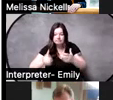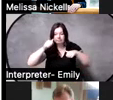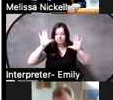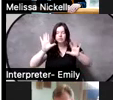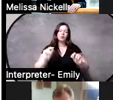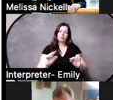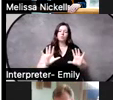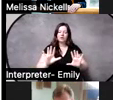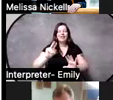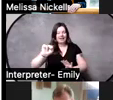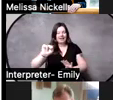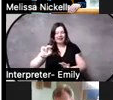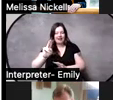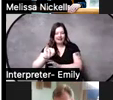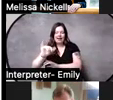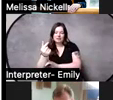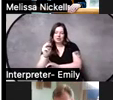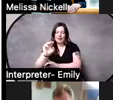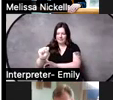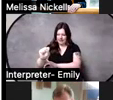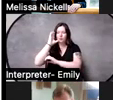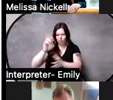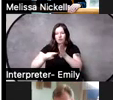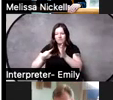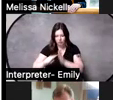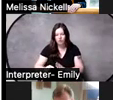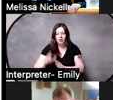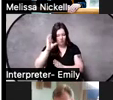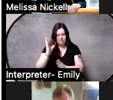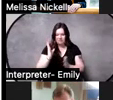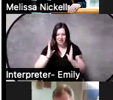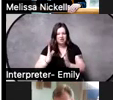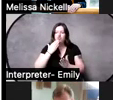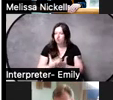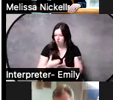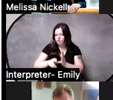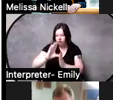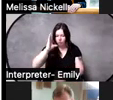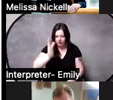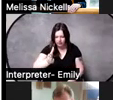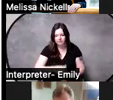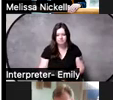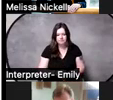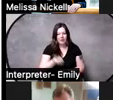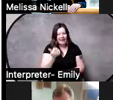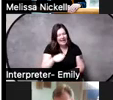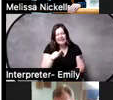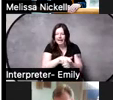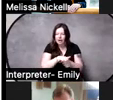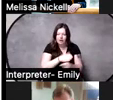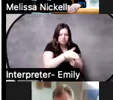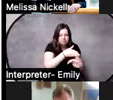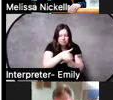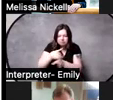it'll get a good review. So any area of research is appropriate. Okay. And as I mentioned,